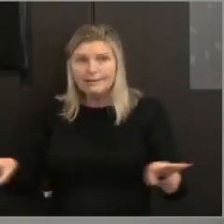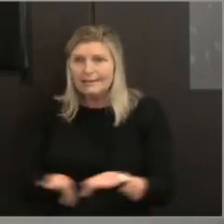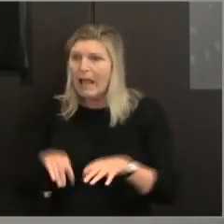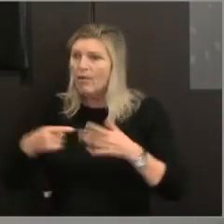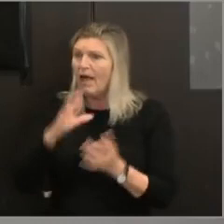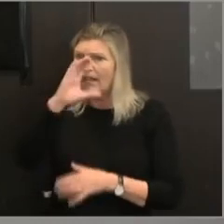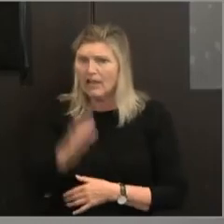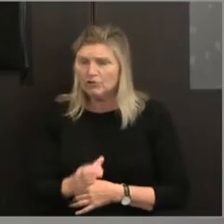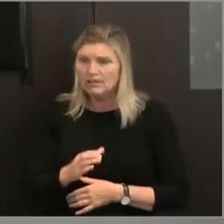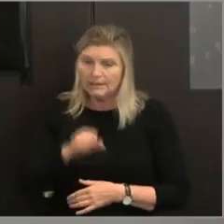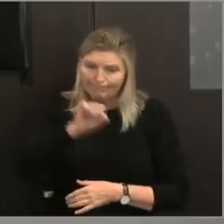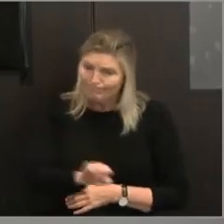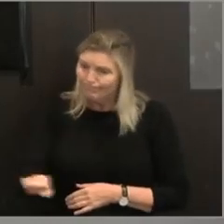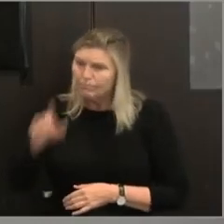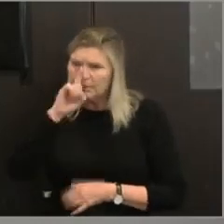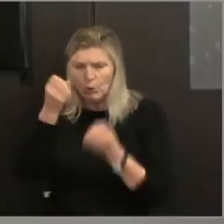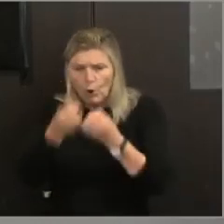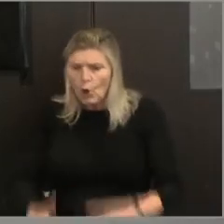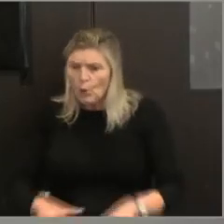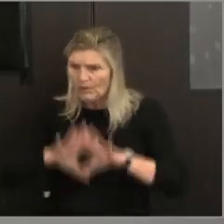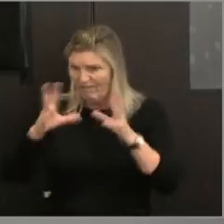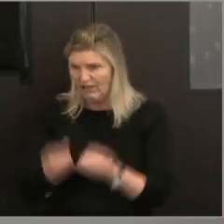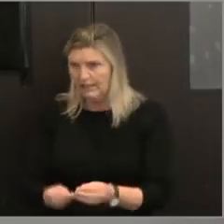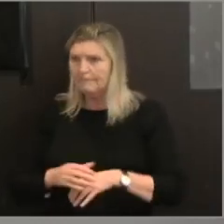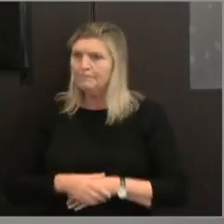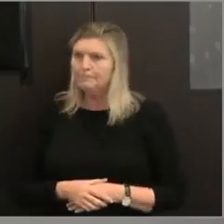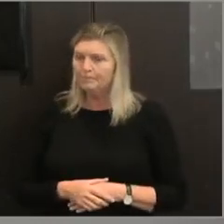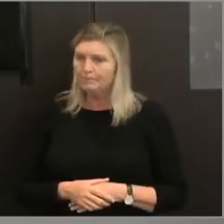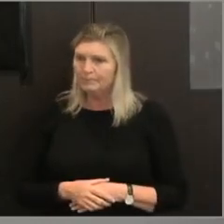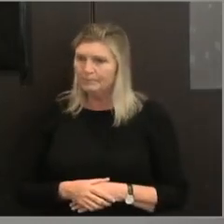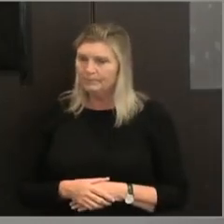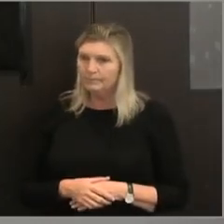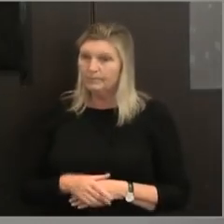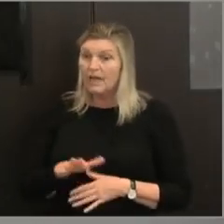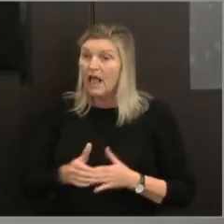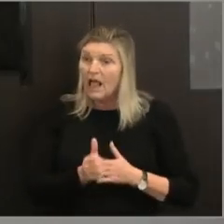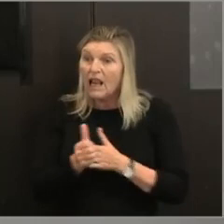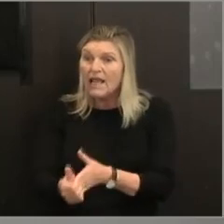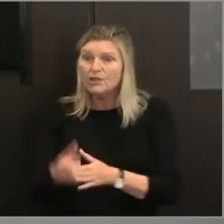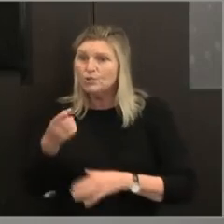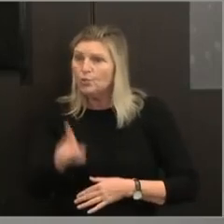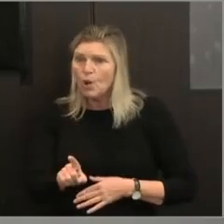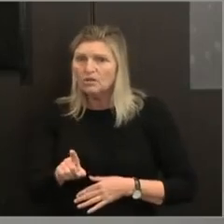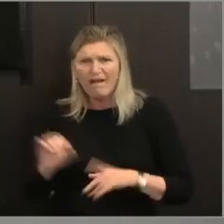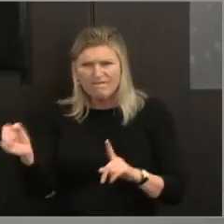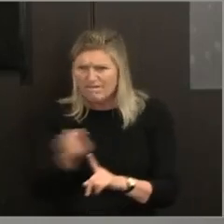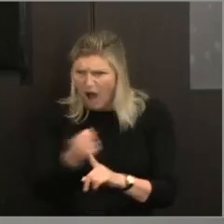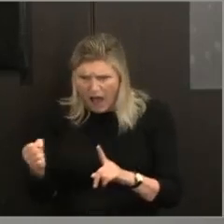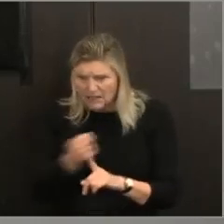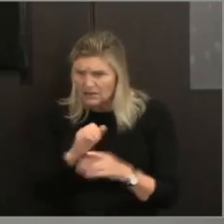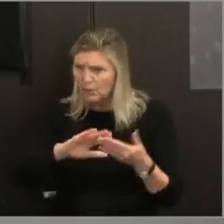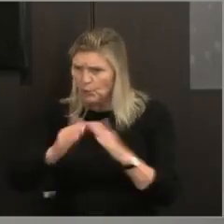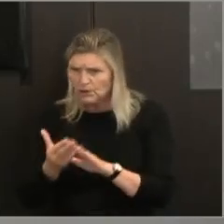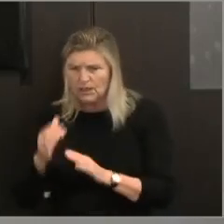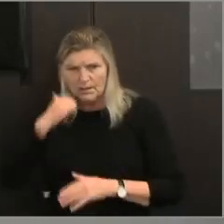world. An interrogation of its systemically violent and racist nature helps position